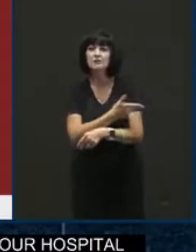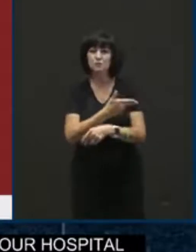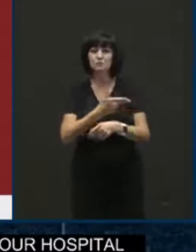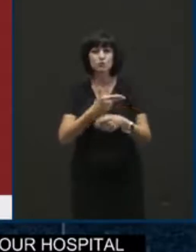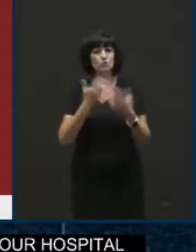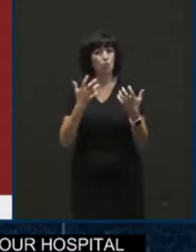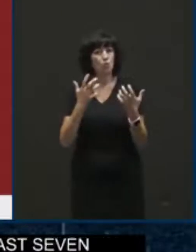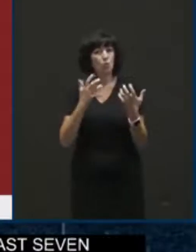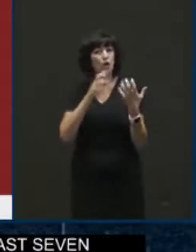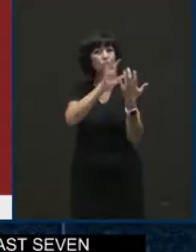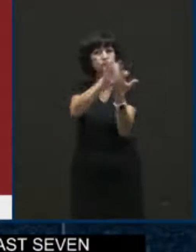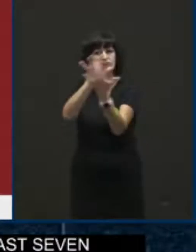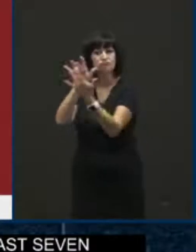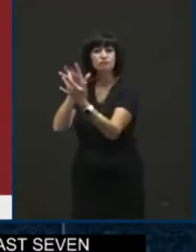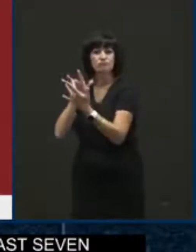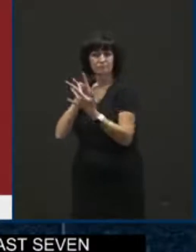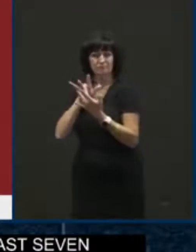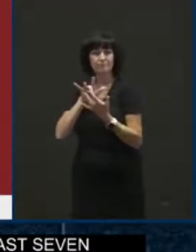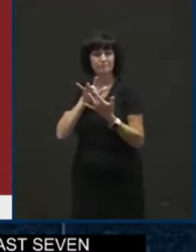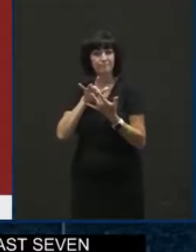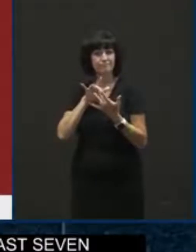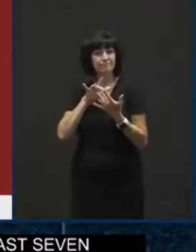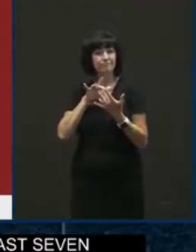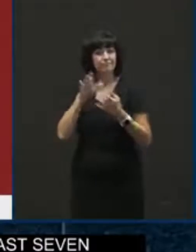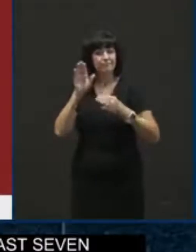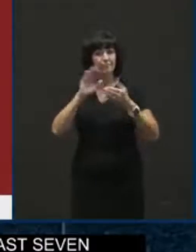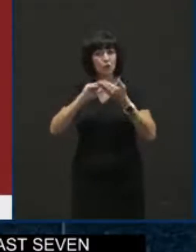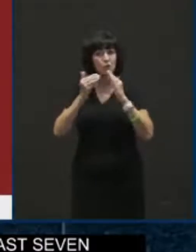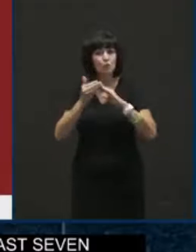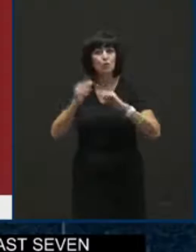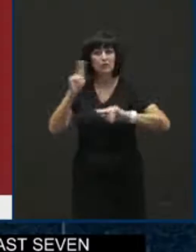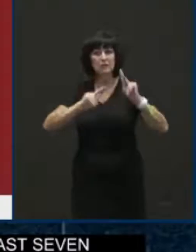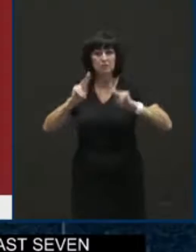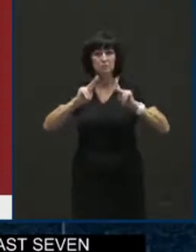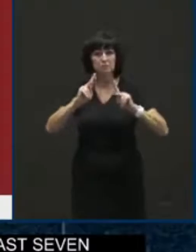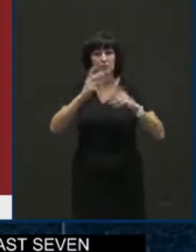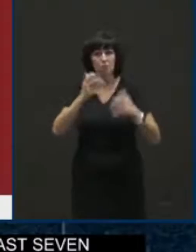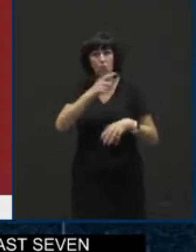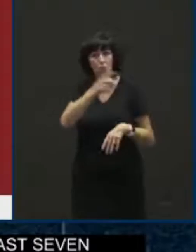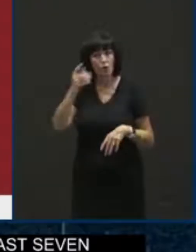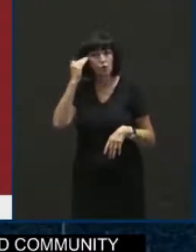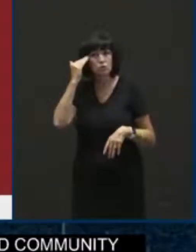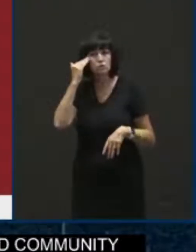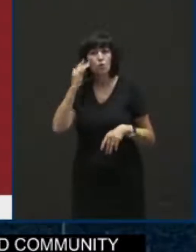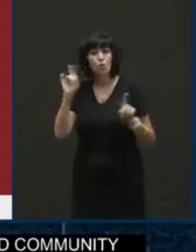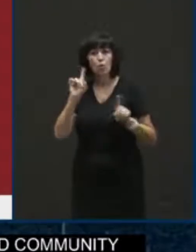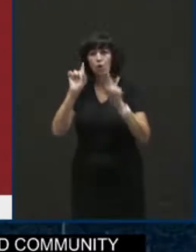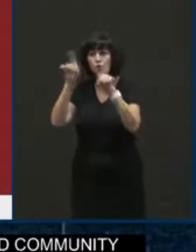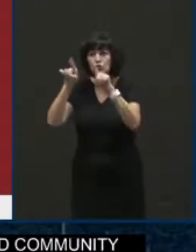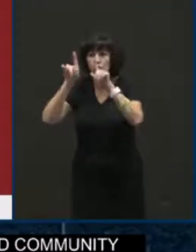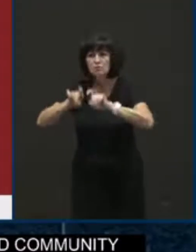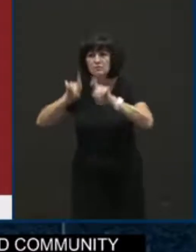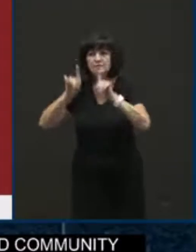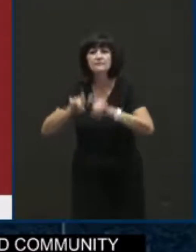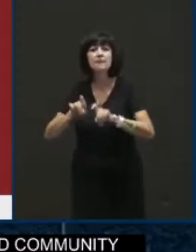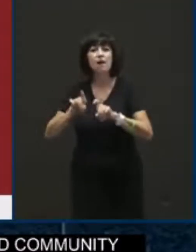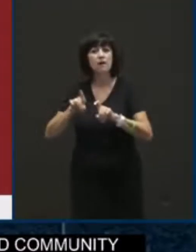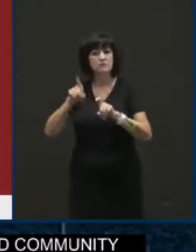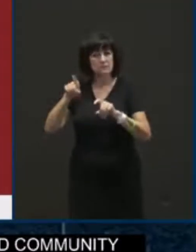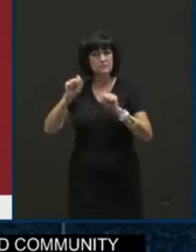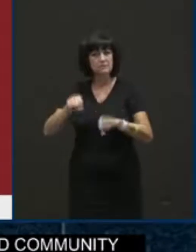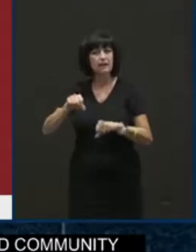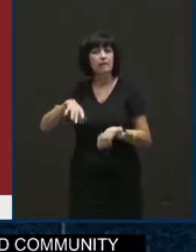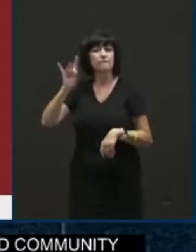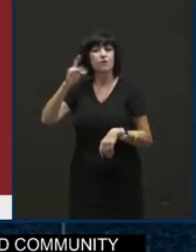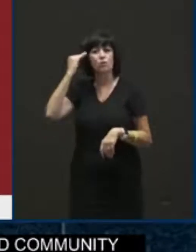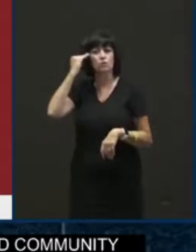in the early days, and really carried that burden for some time. Looking forward to meeting that